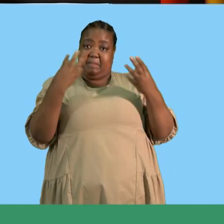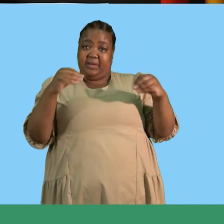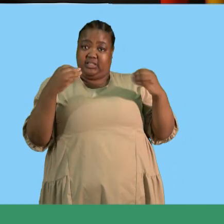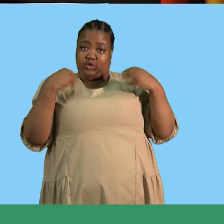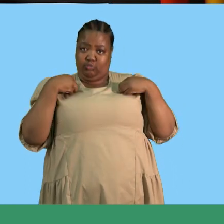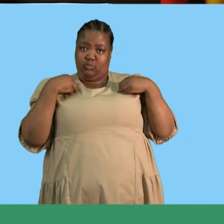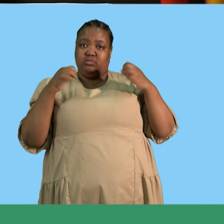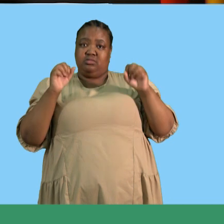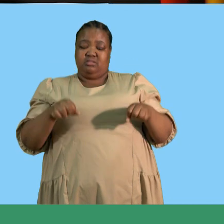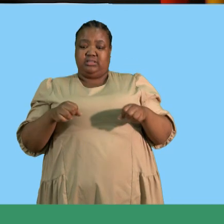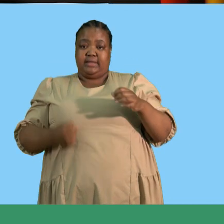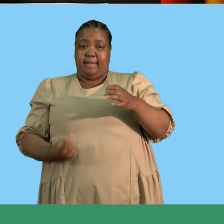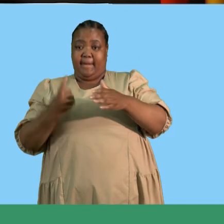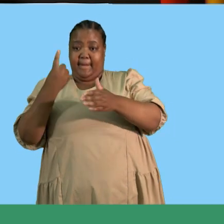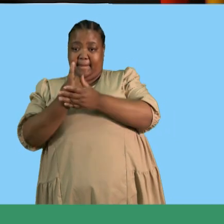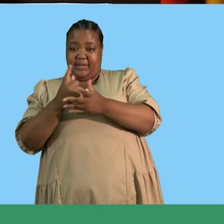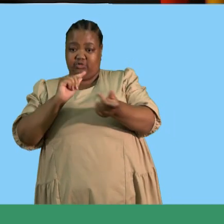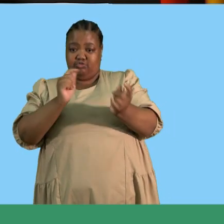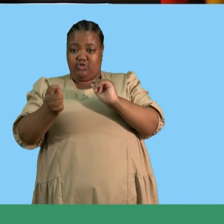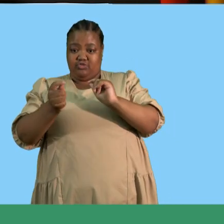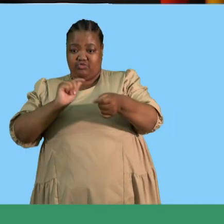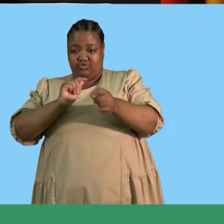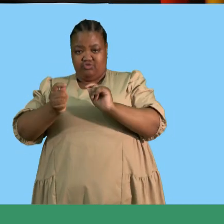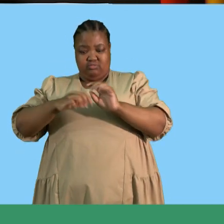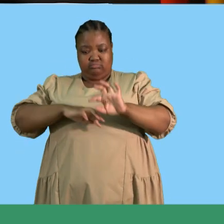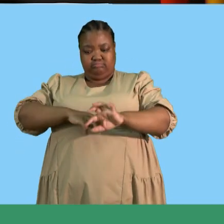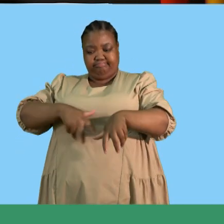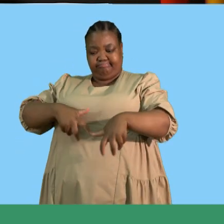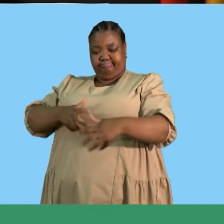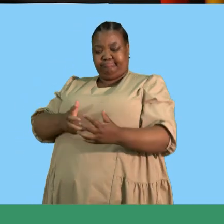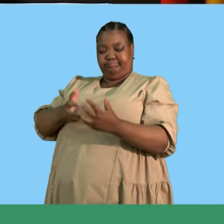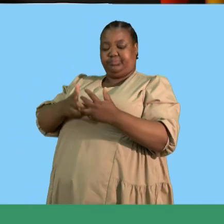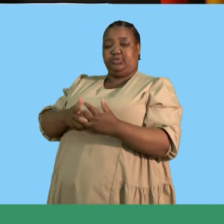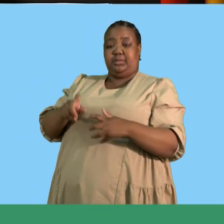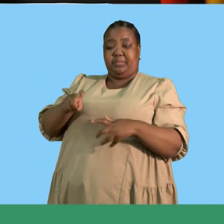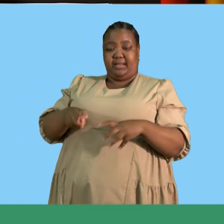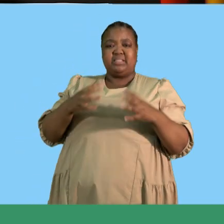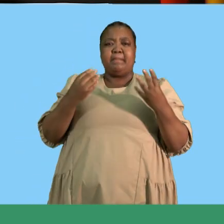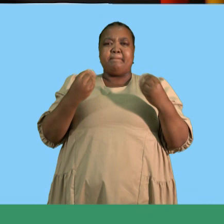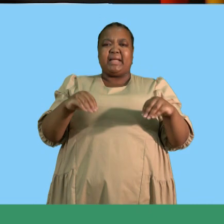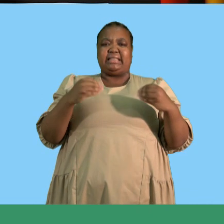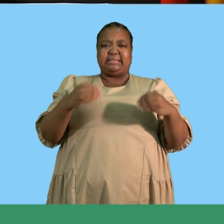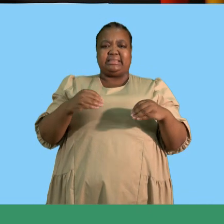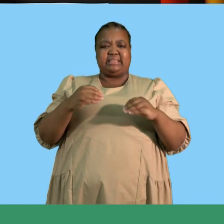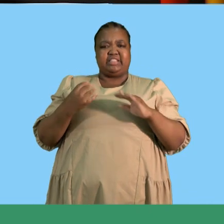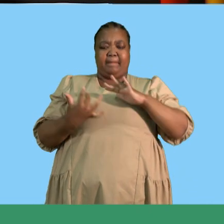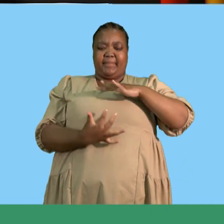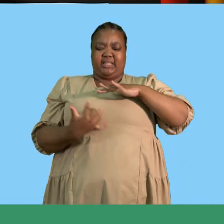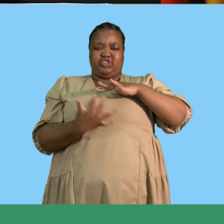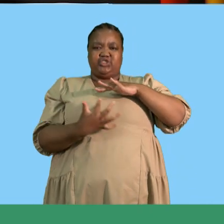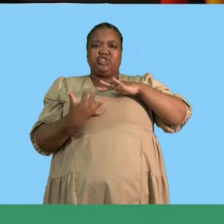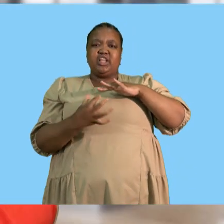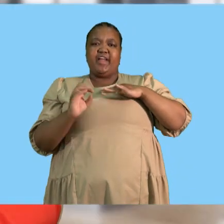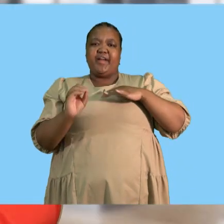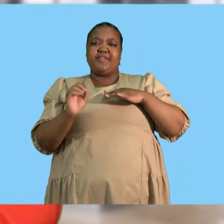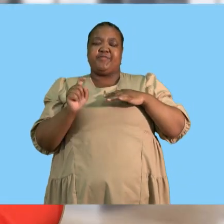must be able to adapt to different situations. They must also have passion for their business so that they